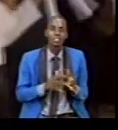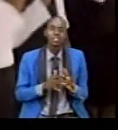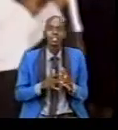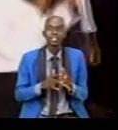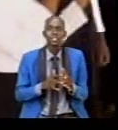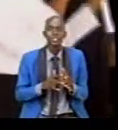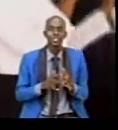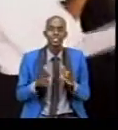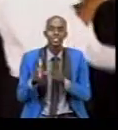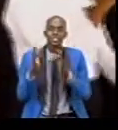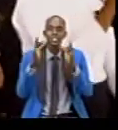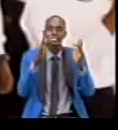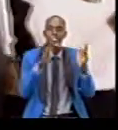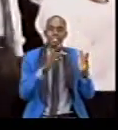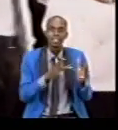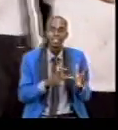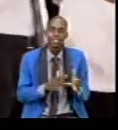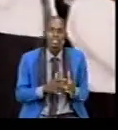Jesus.